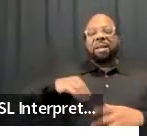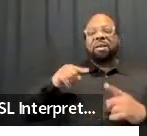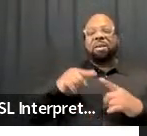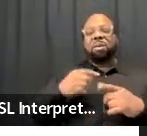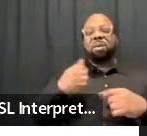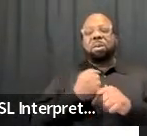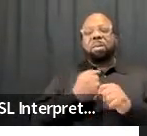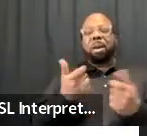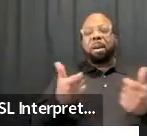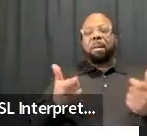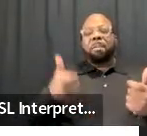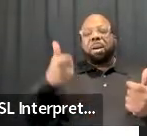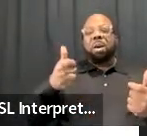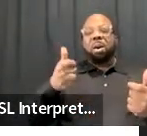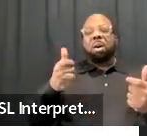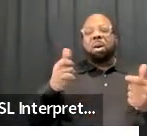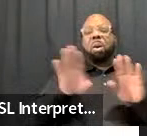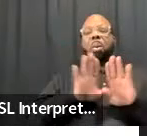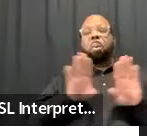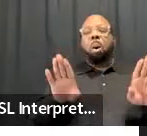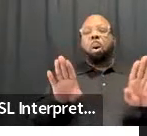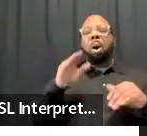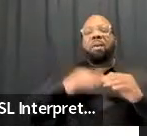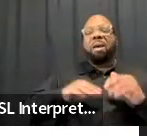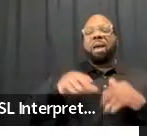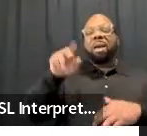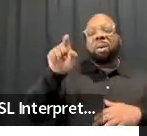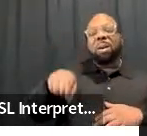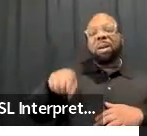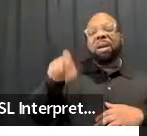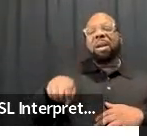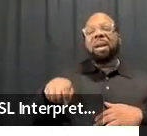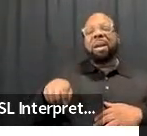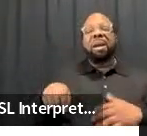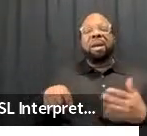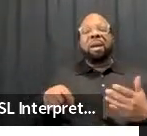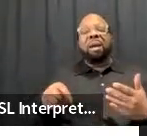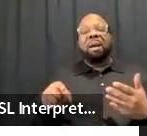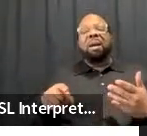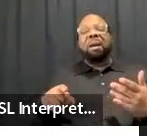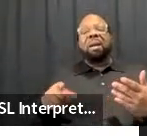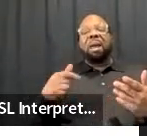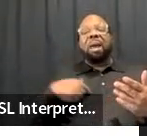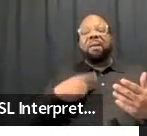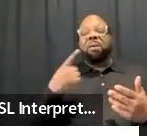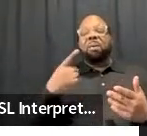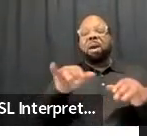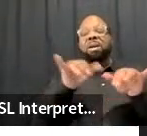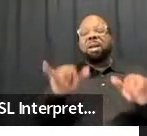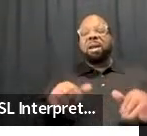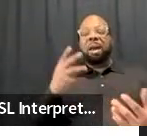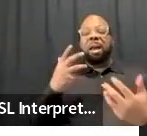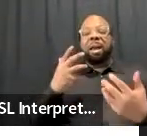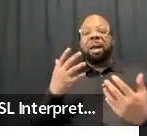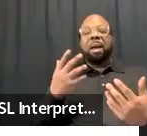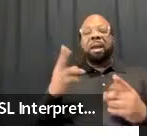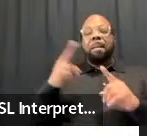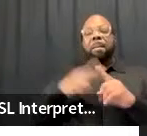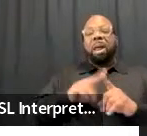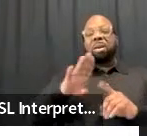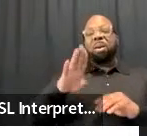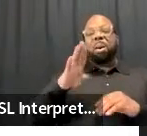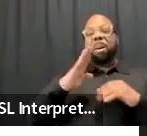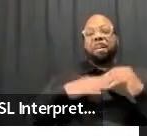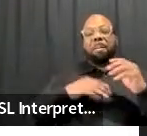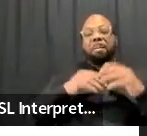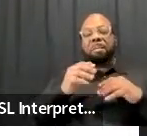walls than you need to by creating a simple flat system that applies to the whole building and does not incentivize, sort of